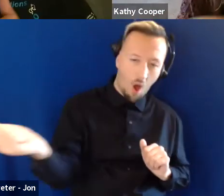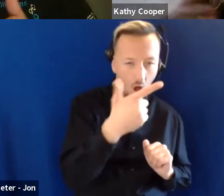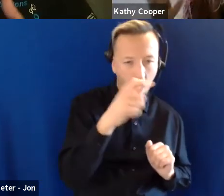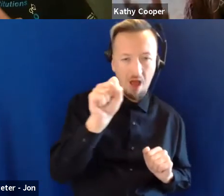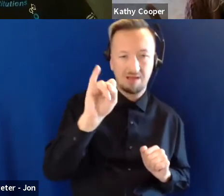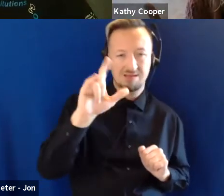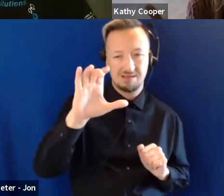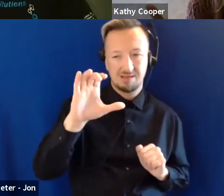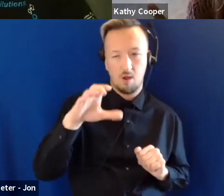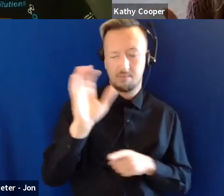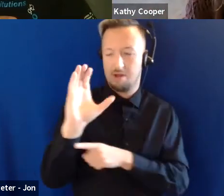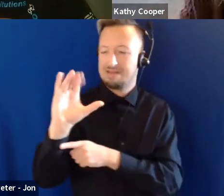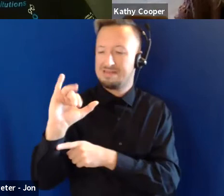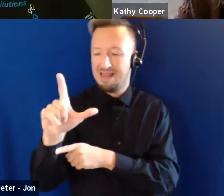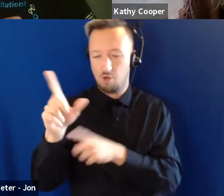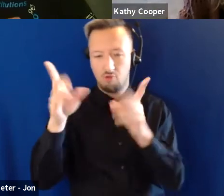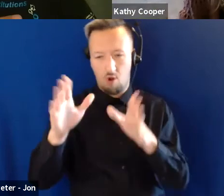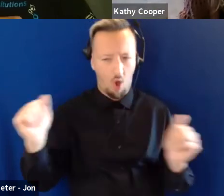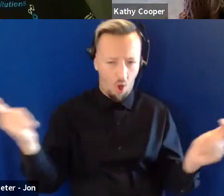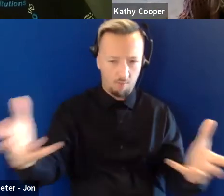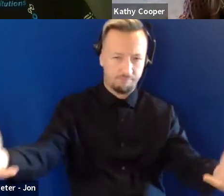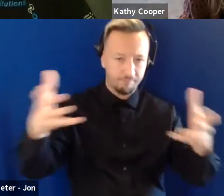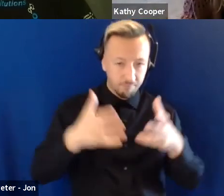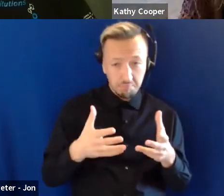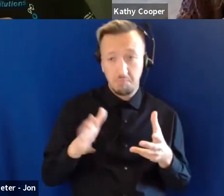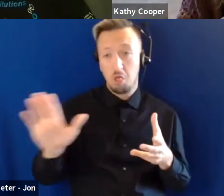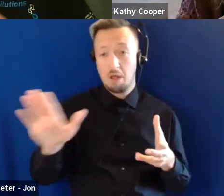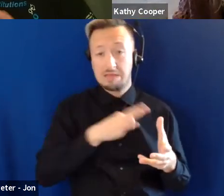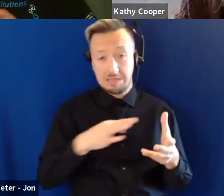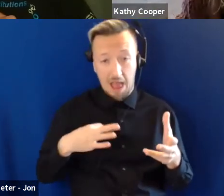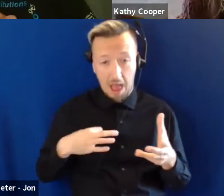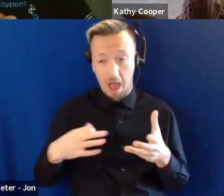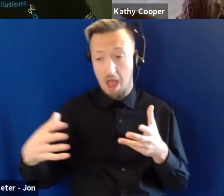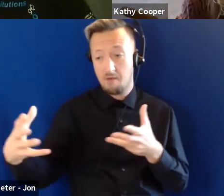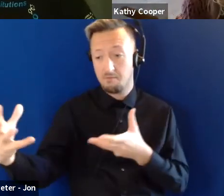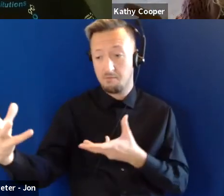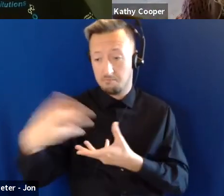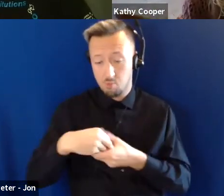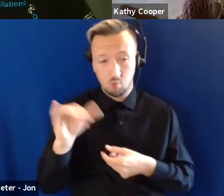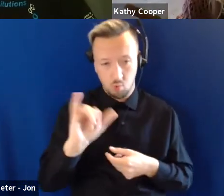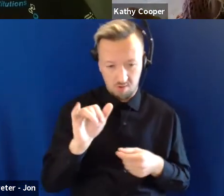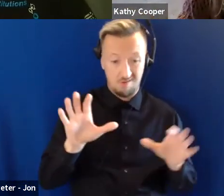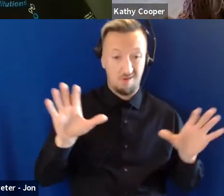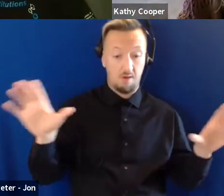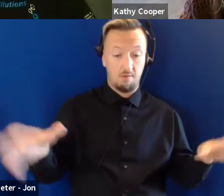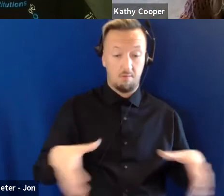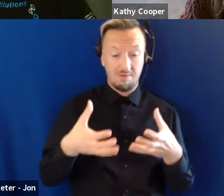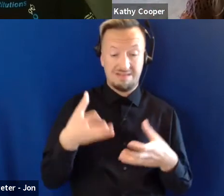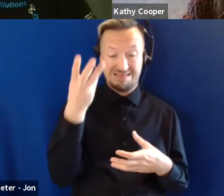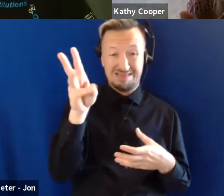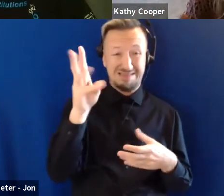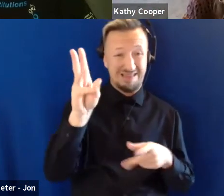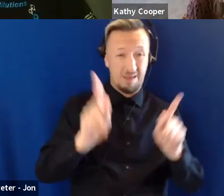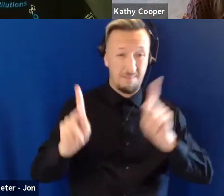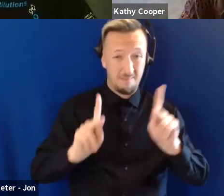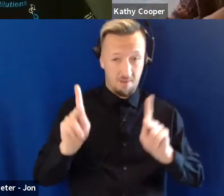came. They could also bring some staff if they wanted. We had a room of like 16 people, and we sat there for an